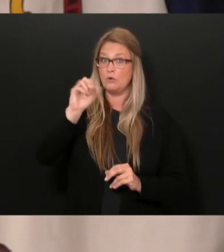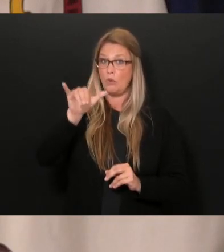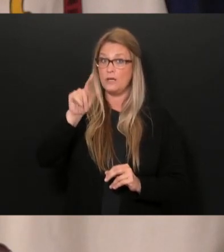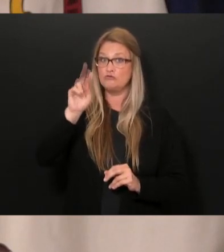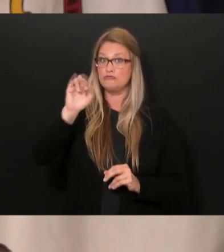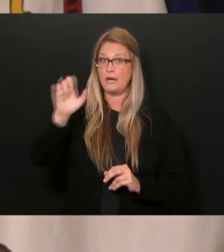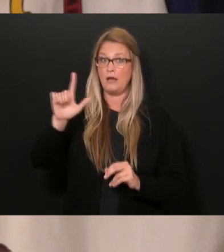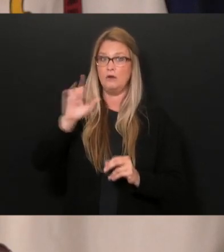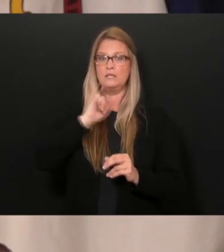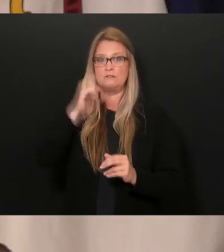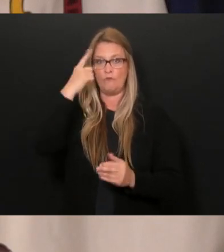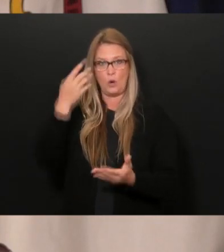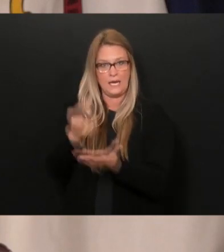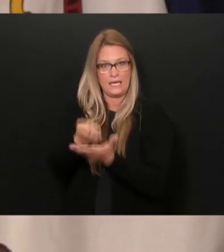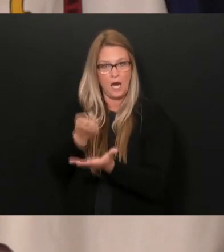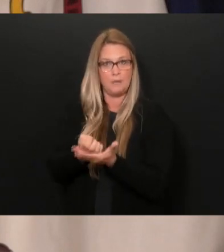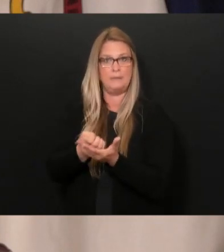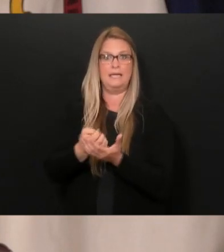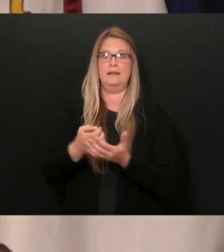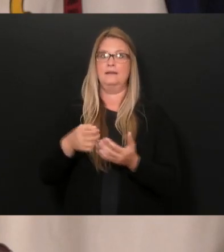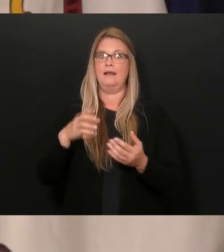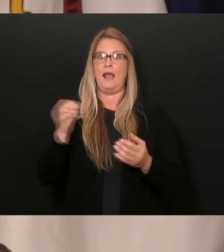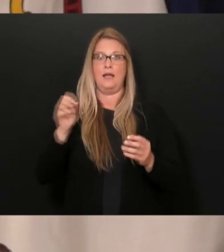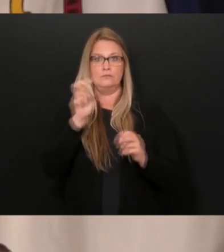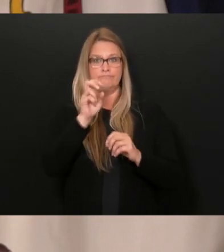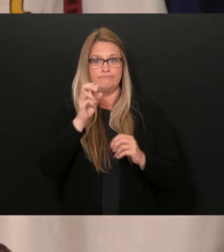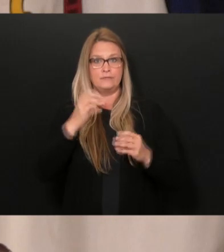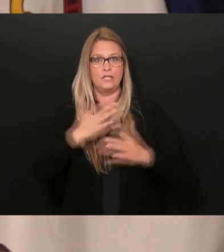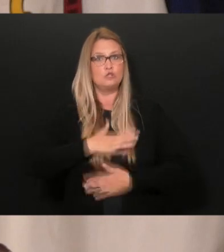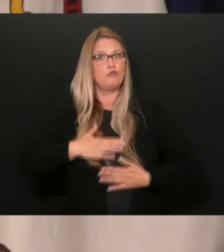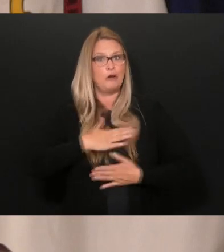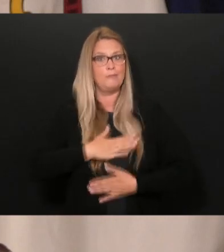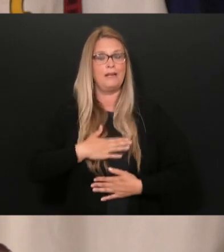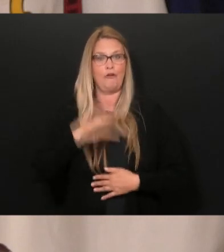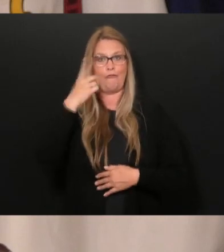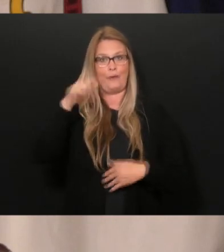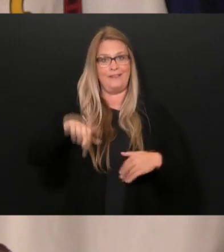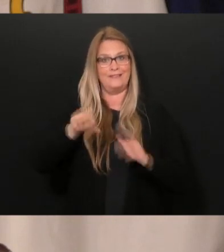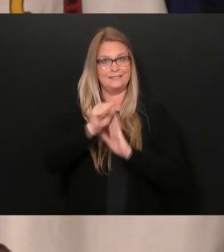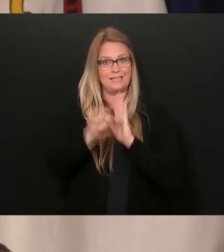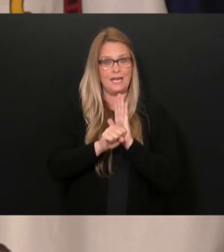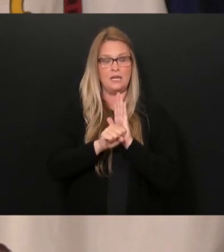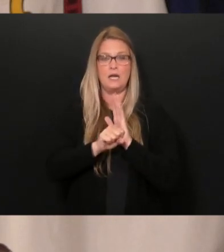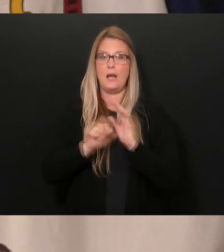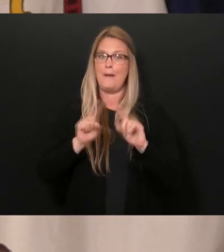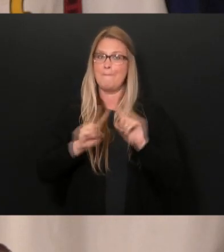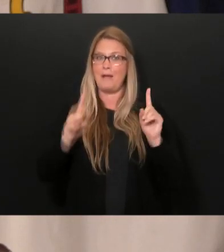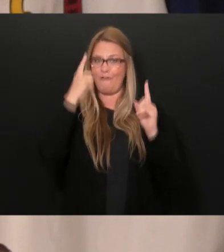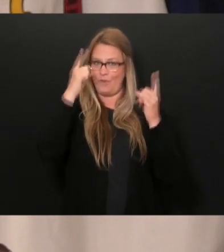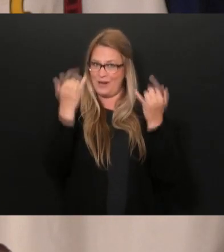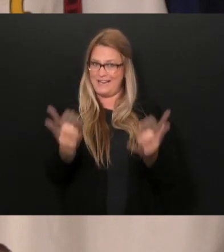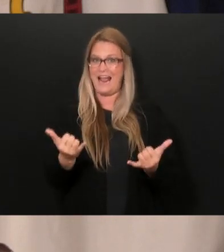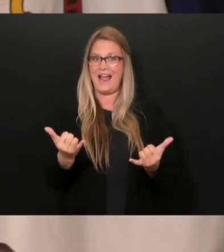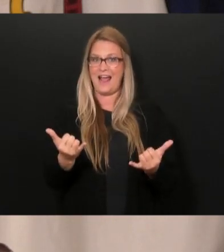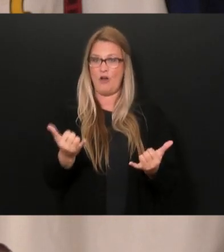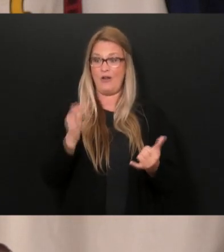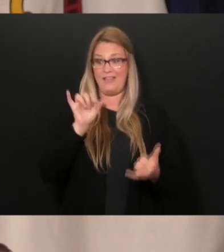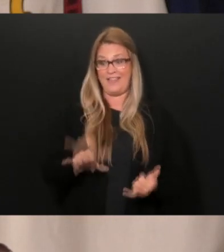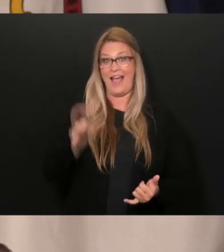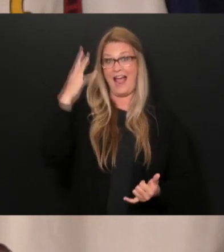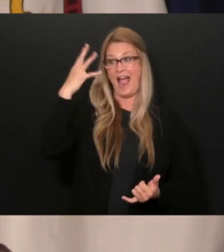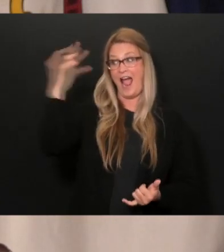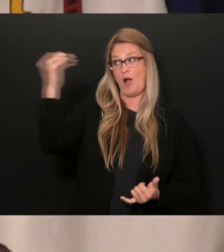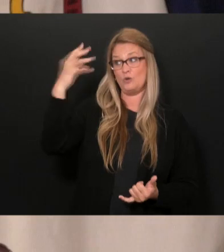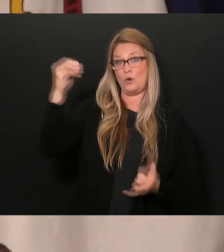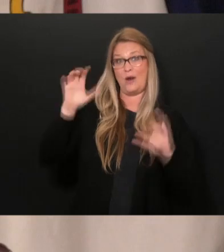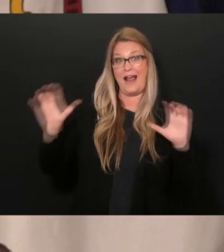the state. The biggest thing that I think we can do is just this, is I think it is an outdoor activity.